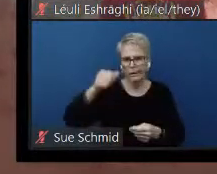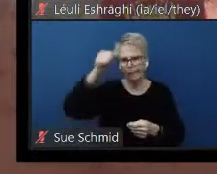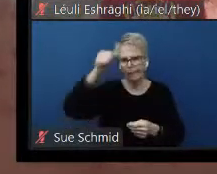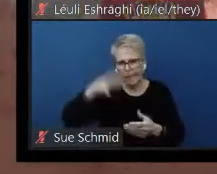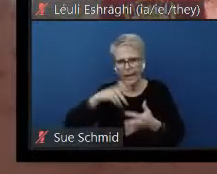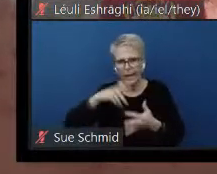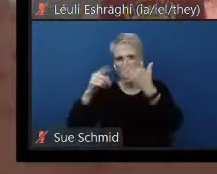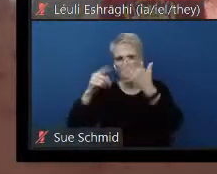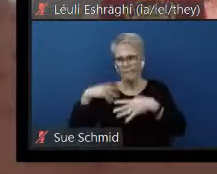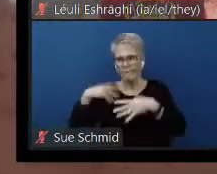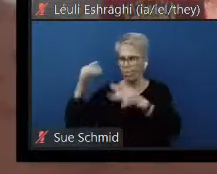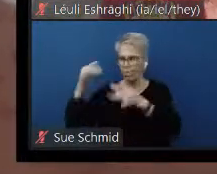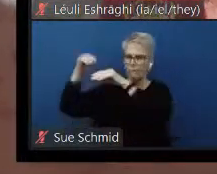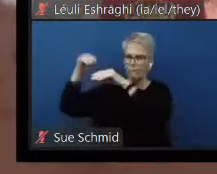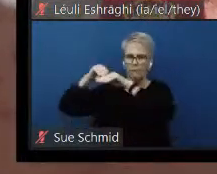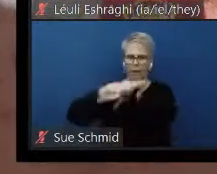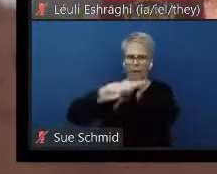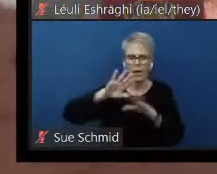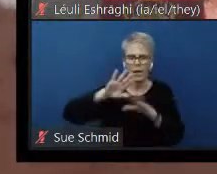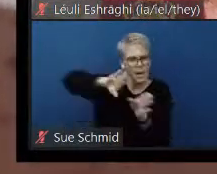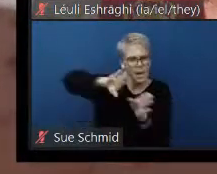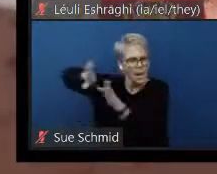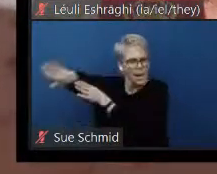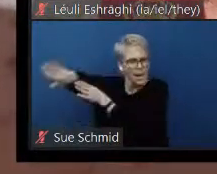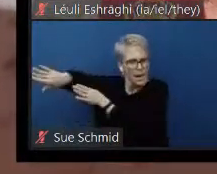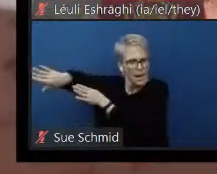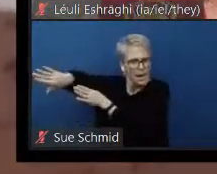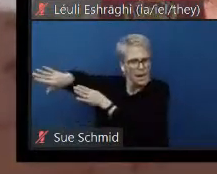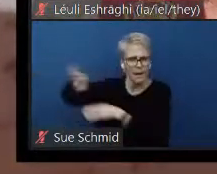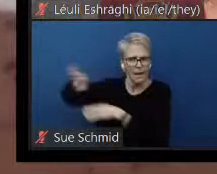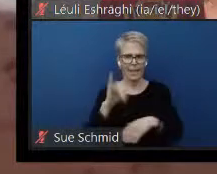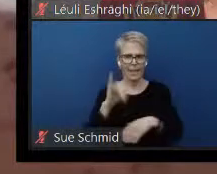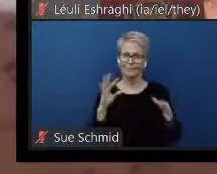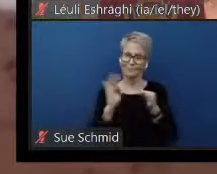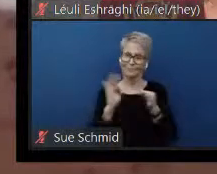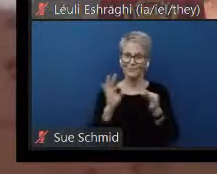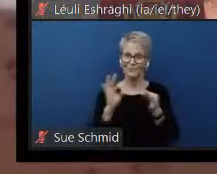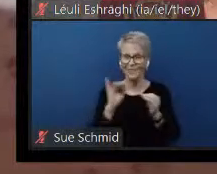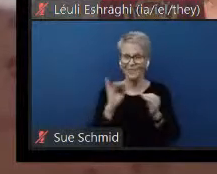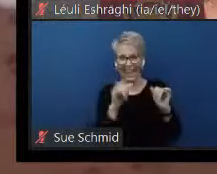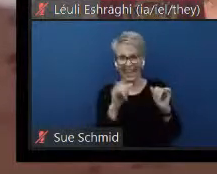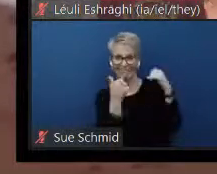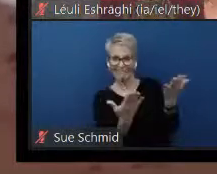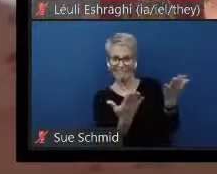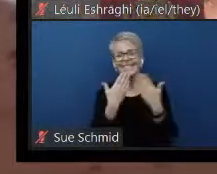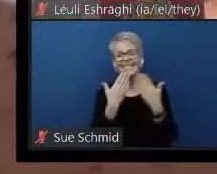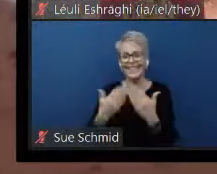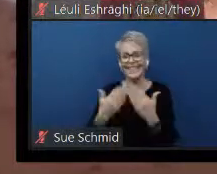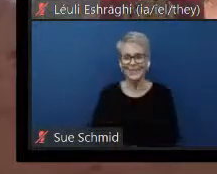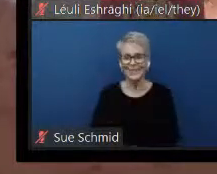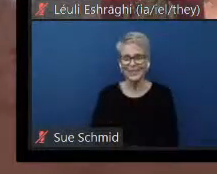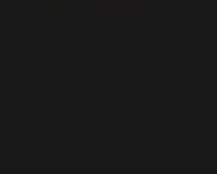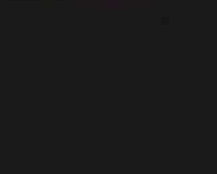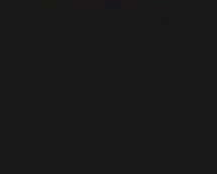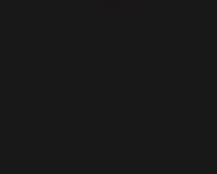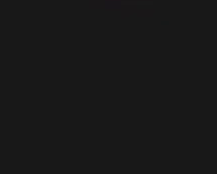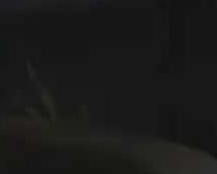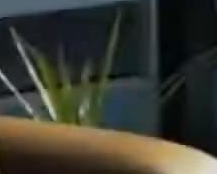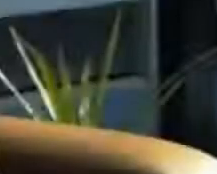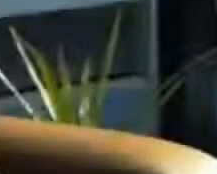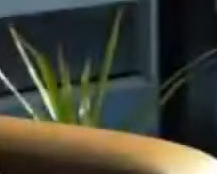other things. And that's my spiel. Thank you so much. Thank you,